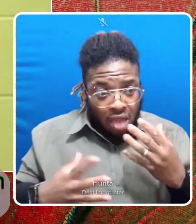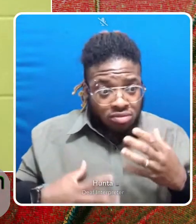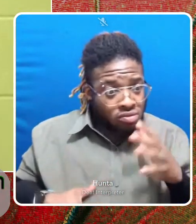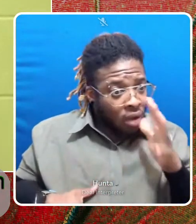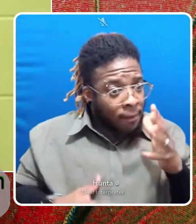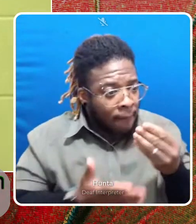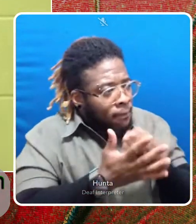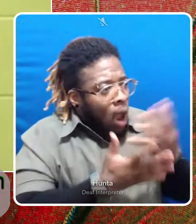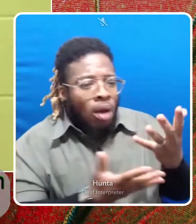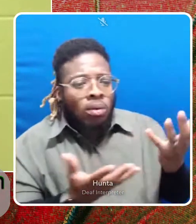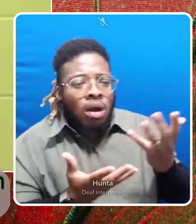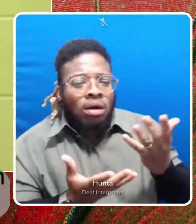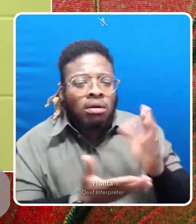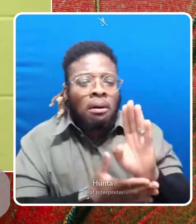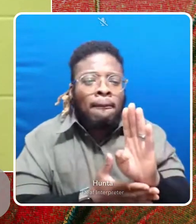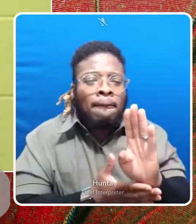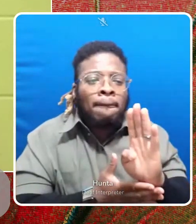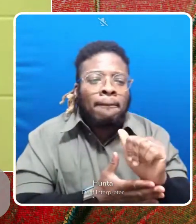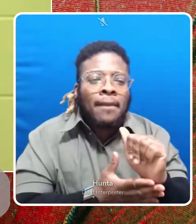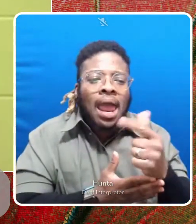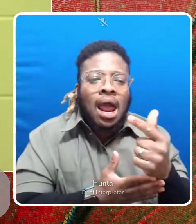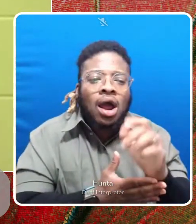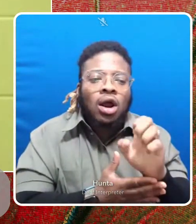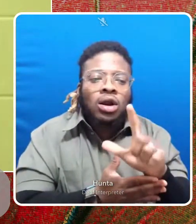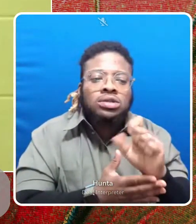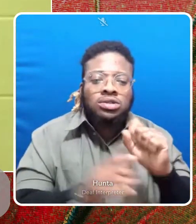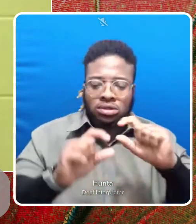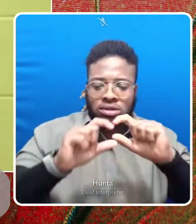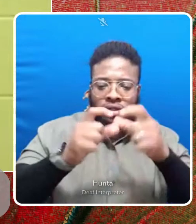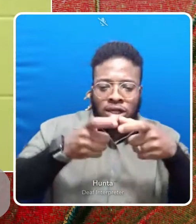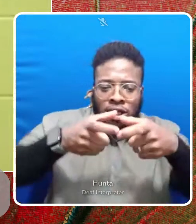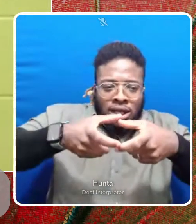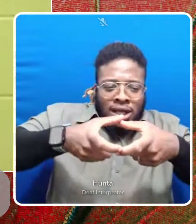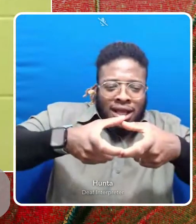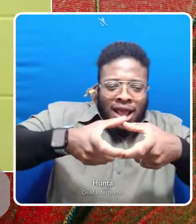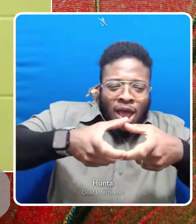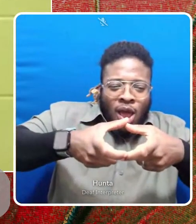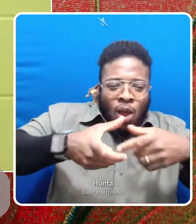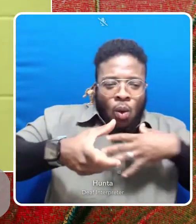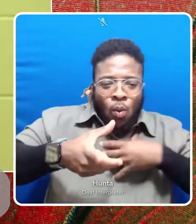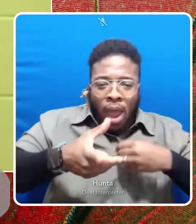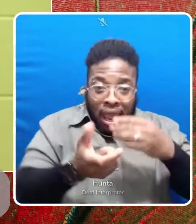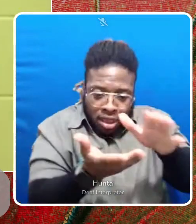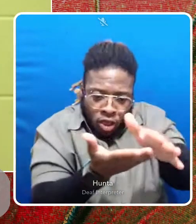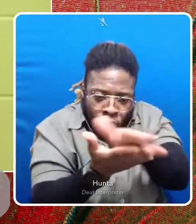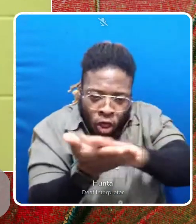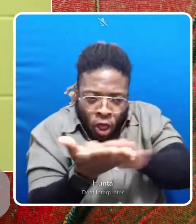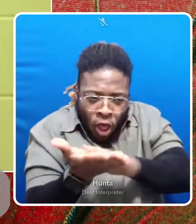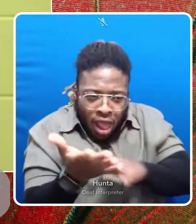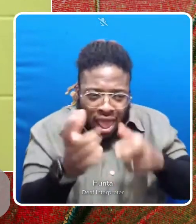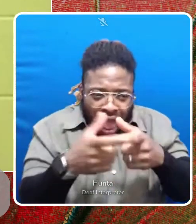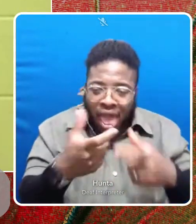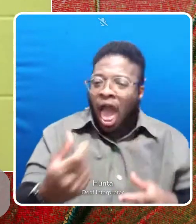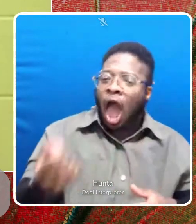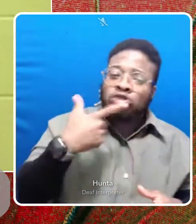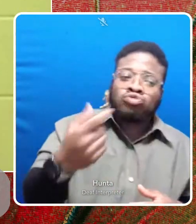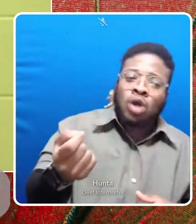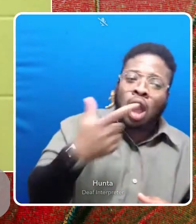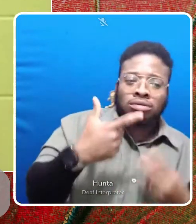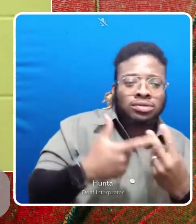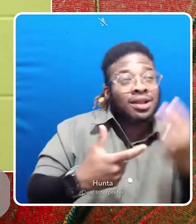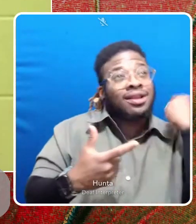daiquiri. Virgin ironically, just like when I was young. Somehow I sobered up enough to realize